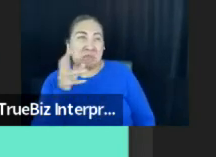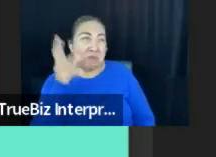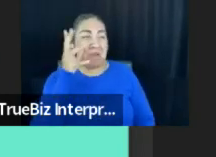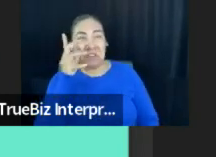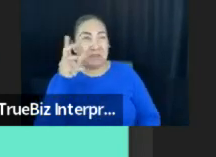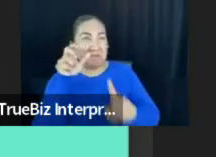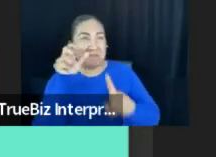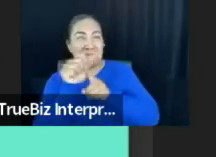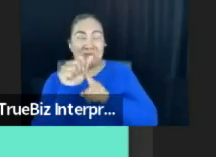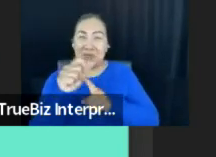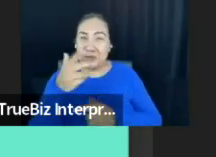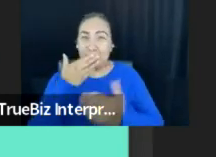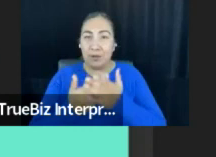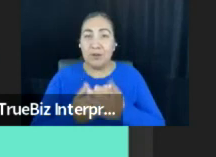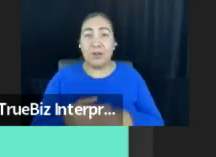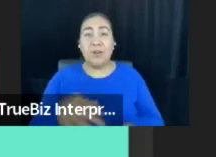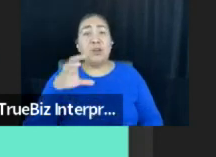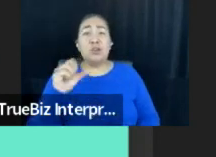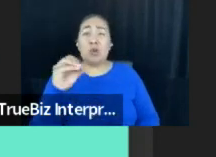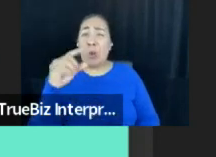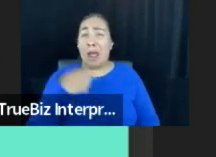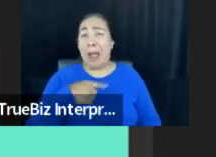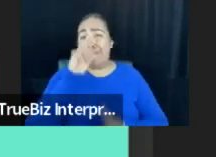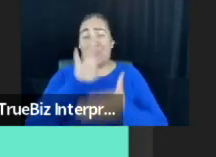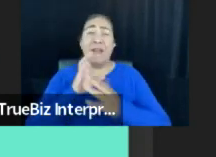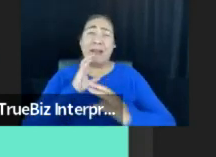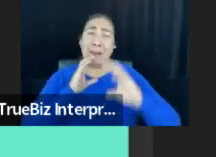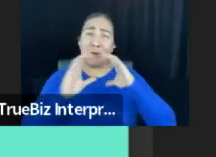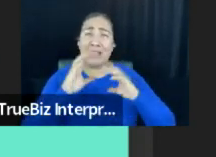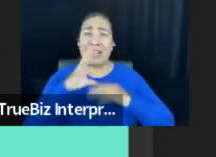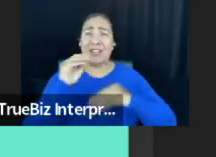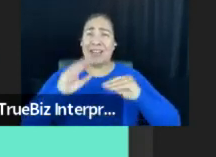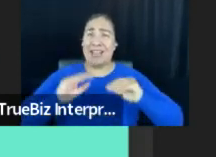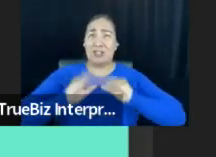But yeah, communication and transparency, I think, is the biggest thing that's going to really help us